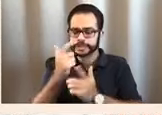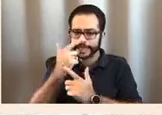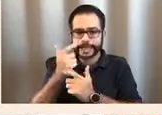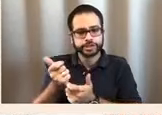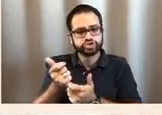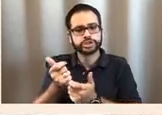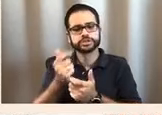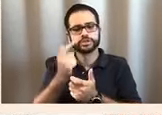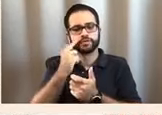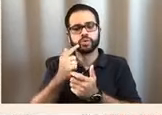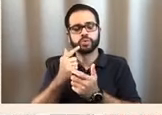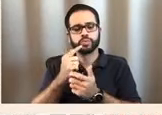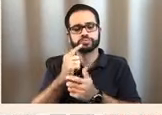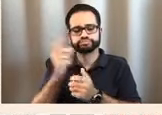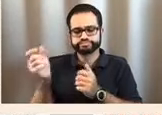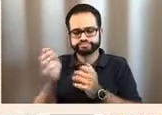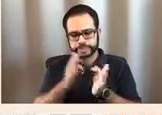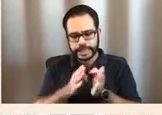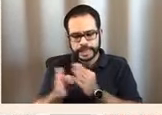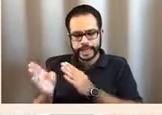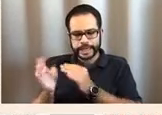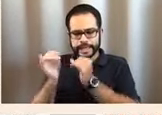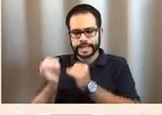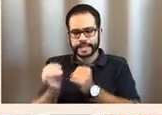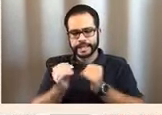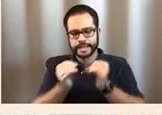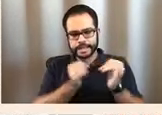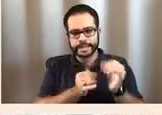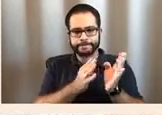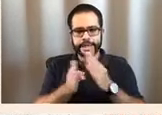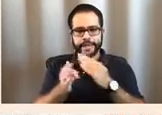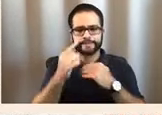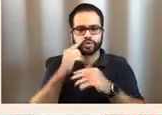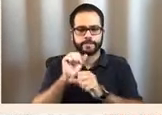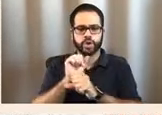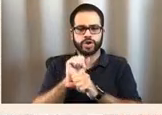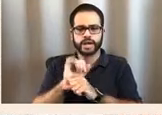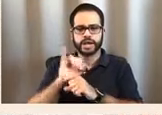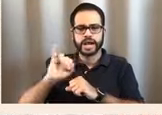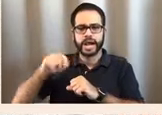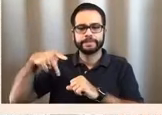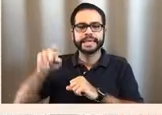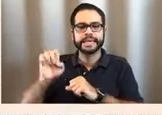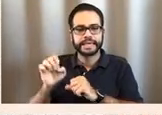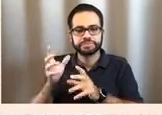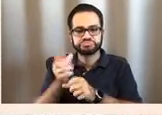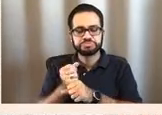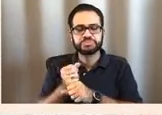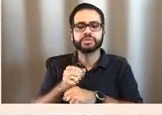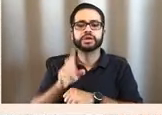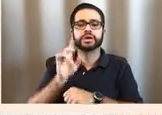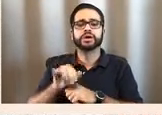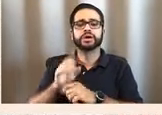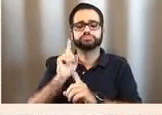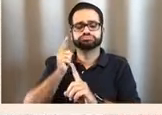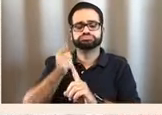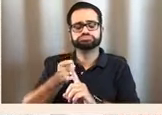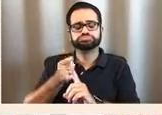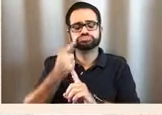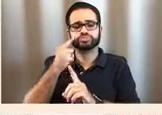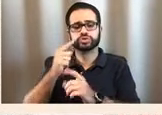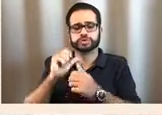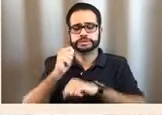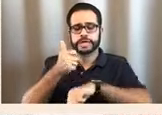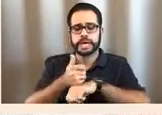order to plan an individualized plan for employment. The goal is to develop a pathway to an enriching career